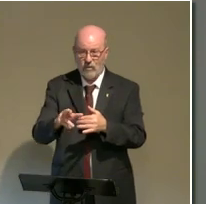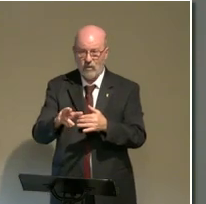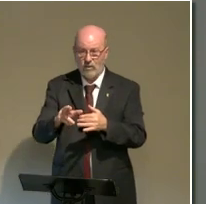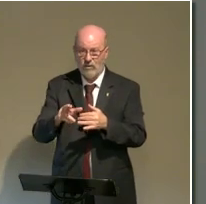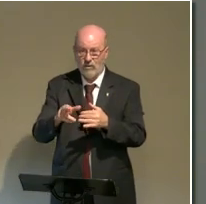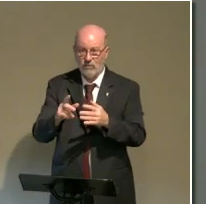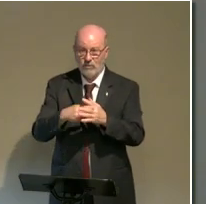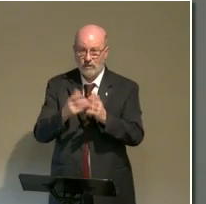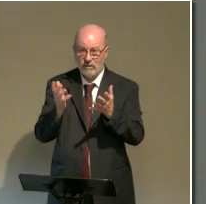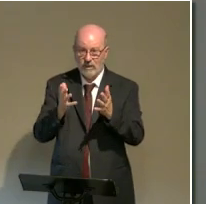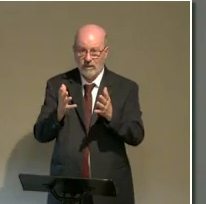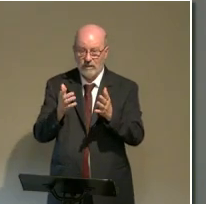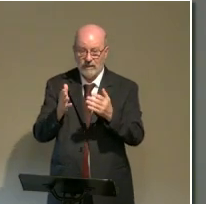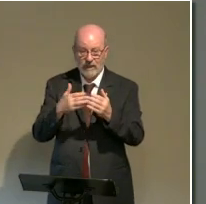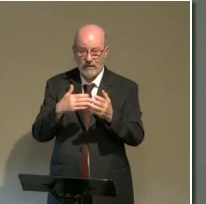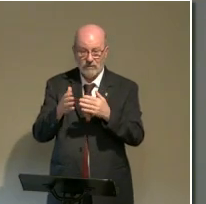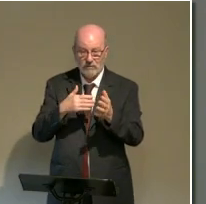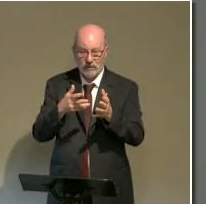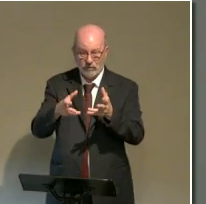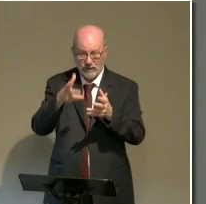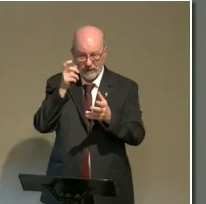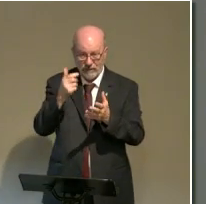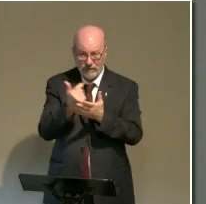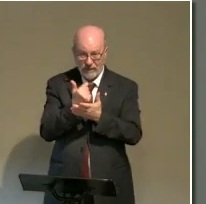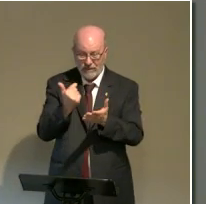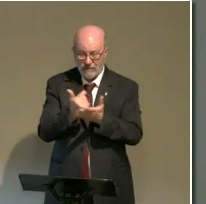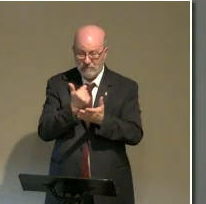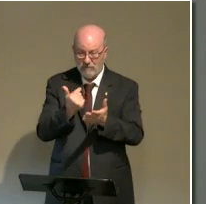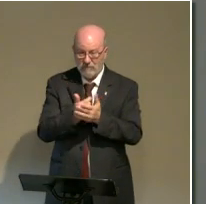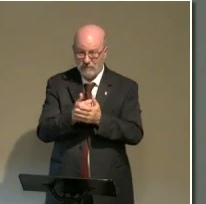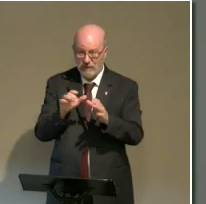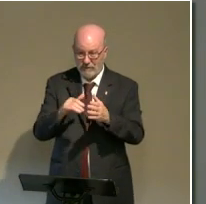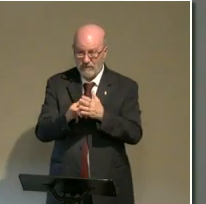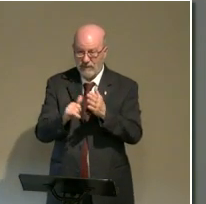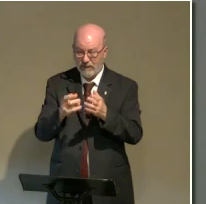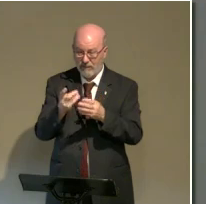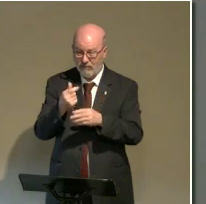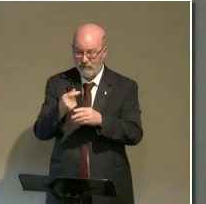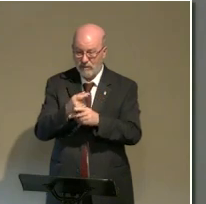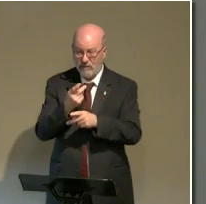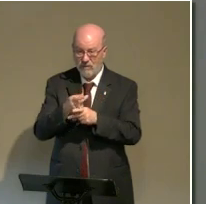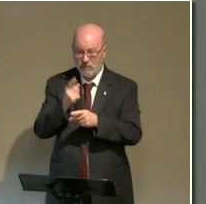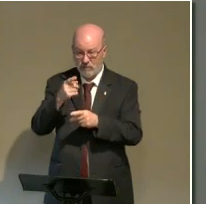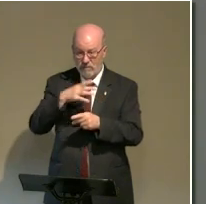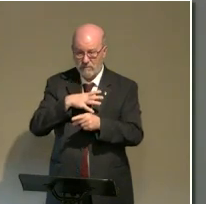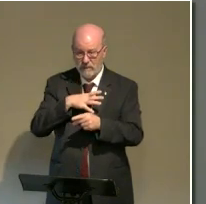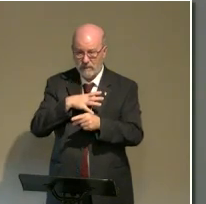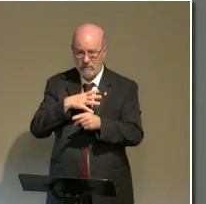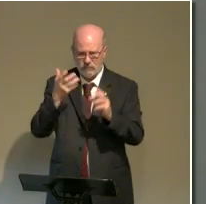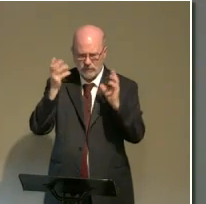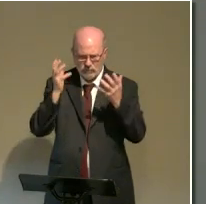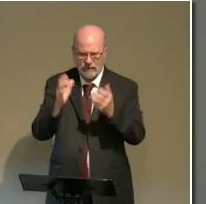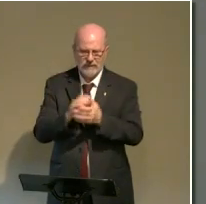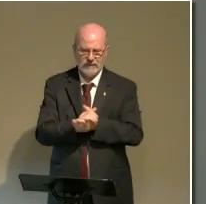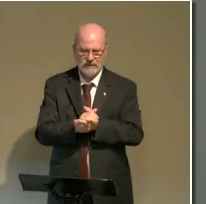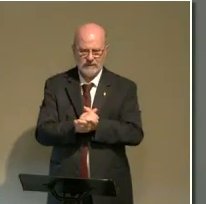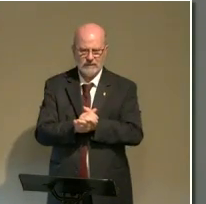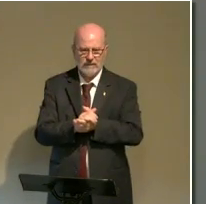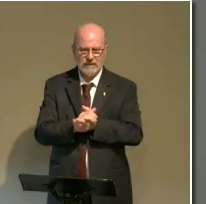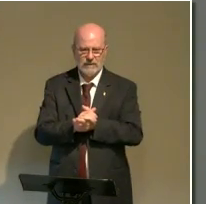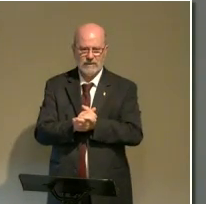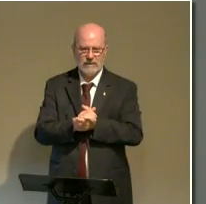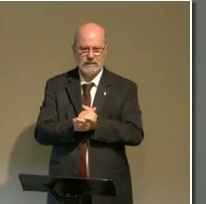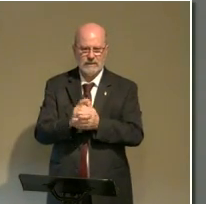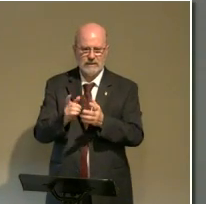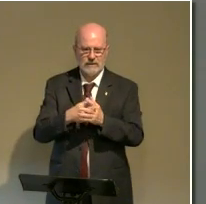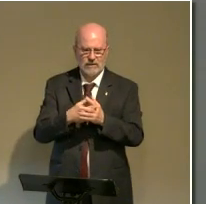the conversation. Either way, they're going to hear the gospel. I've done that a couple times. One guy absolutely lost it. Okay,